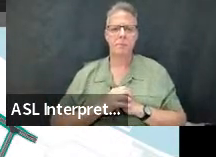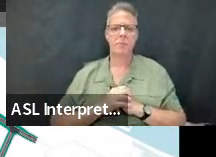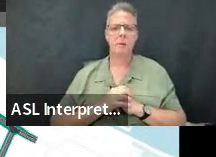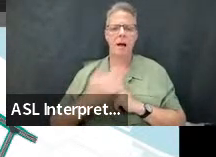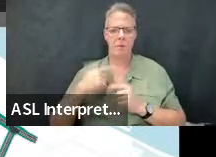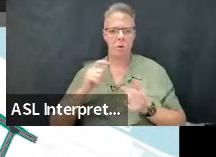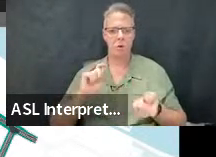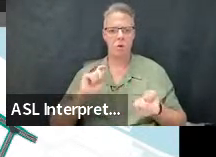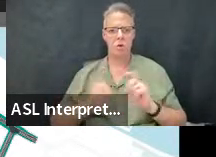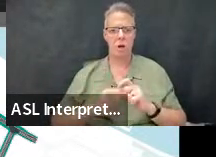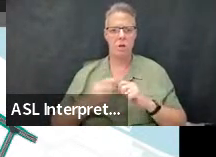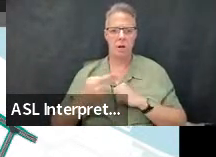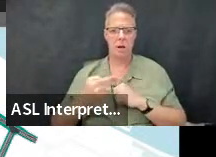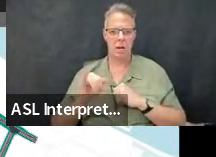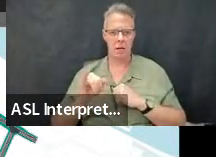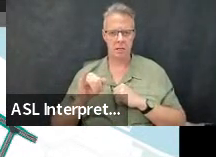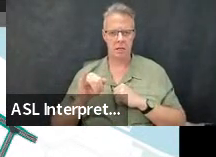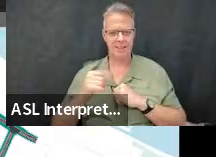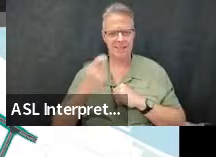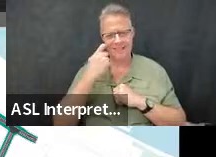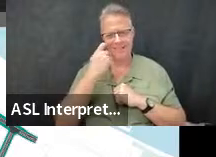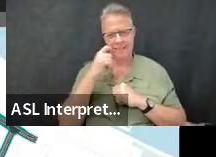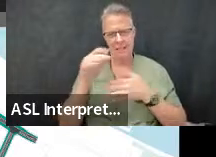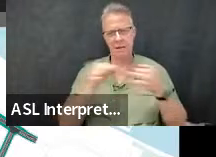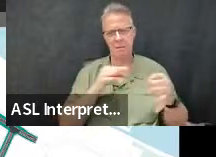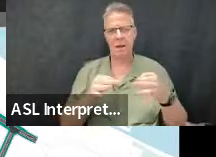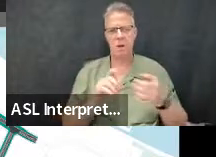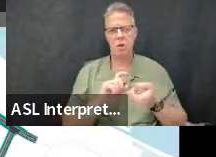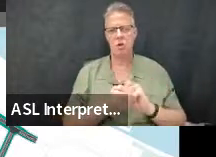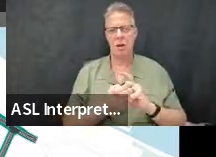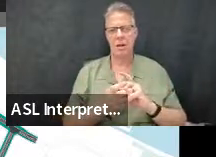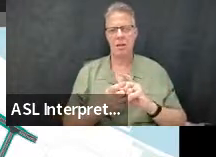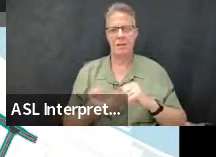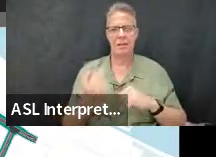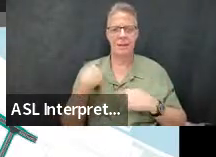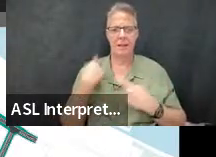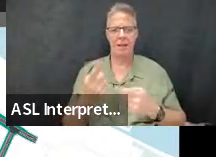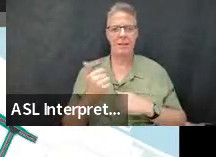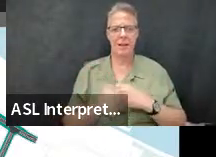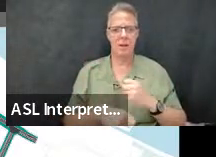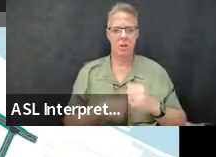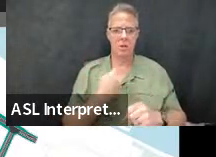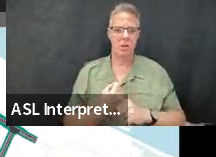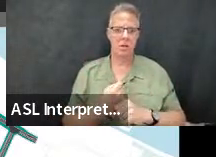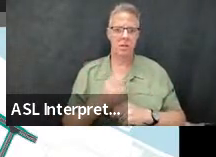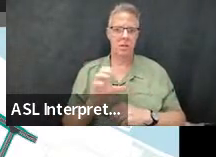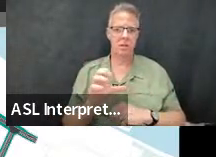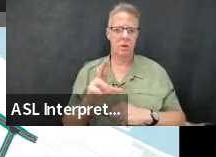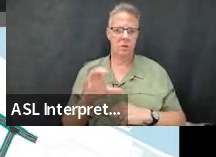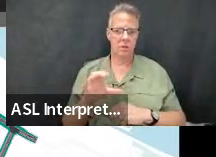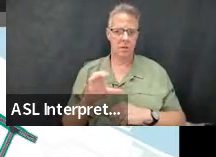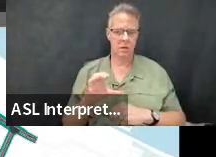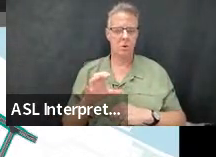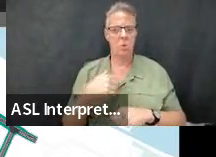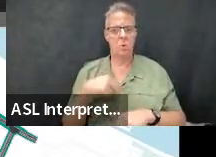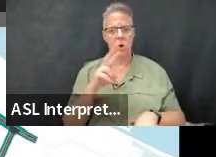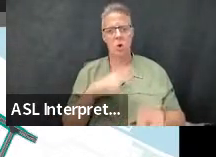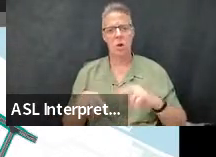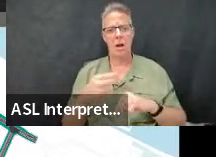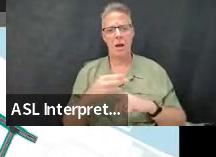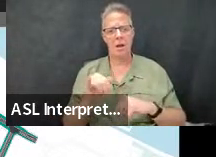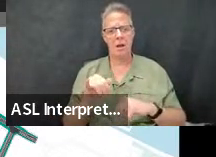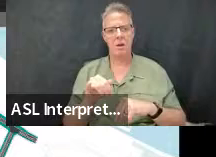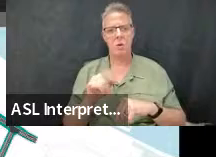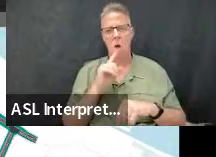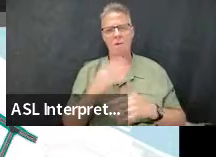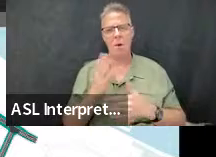change from Hayden Island, like Chris mentioned, what's changed in the last 10 years since CRC. What we're looking at on Hayden Island is a